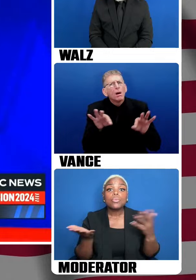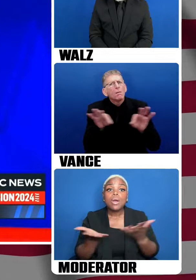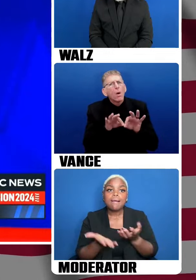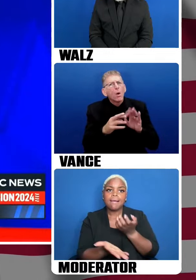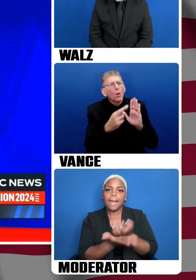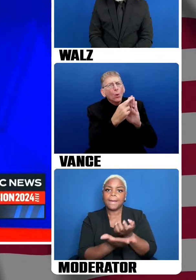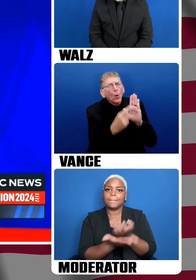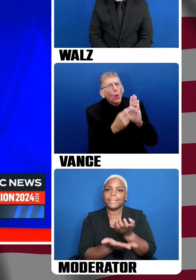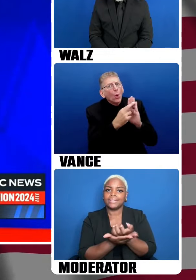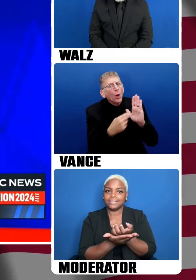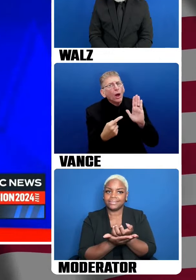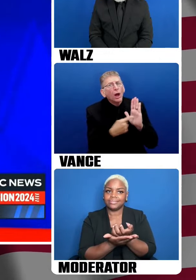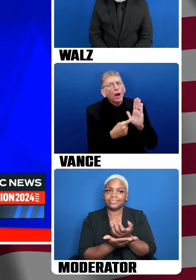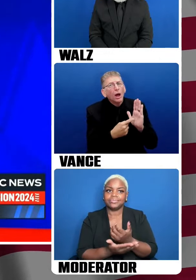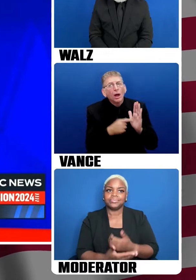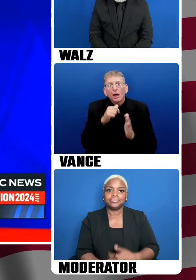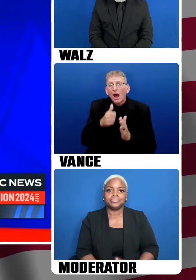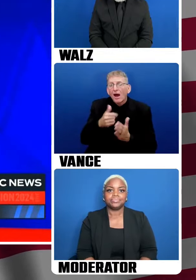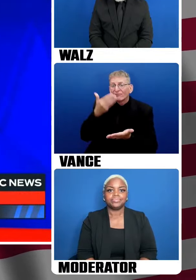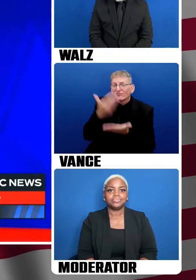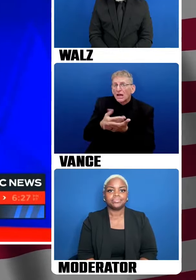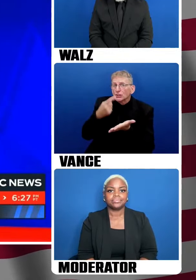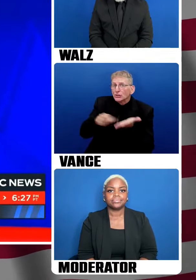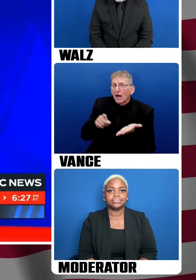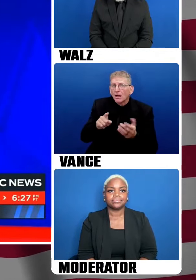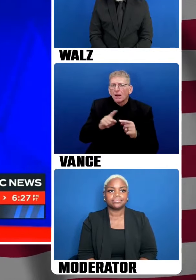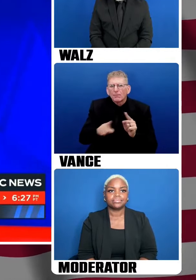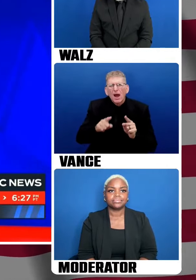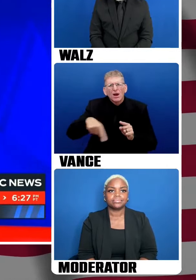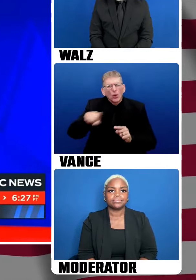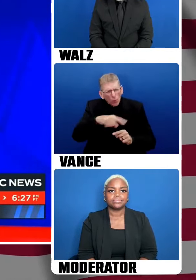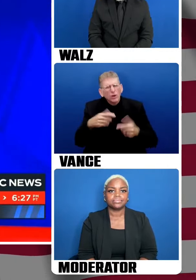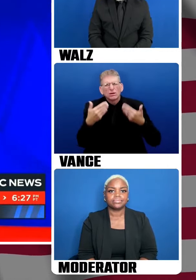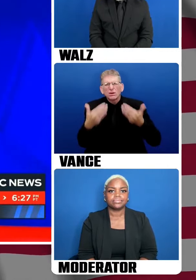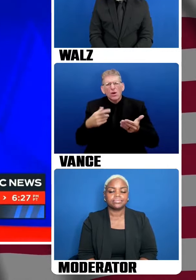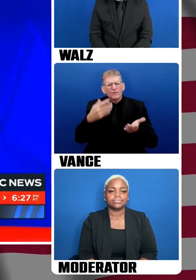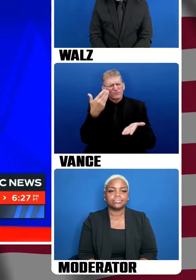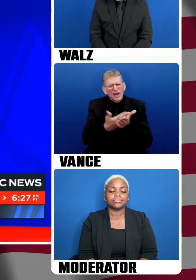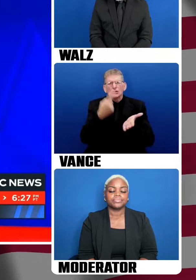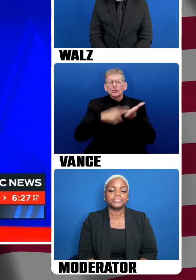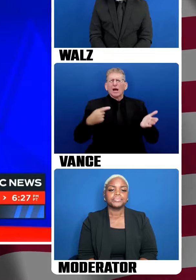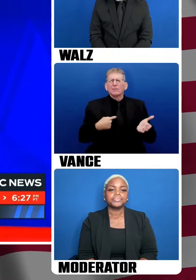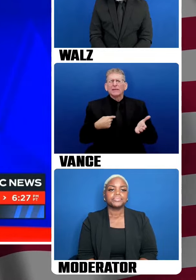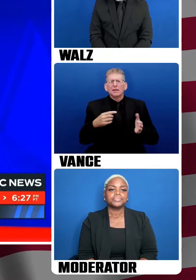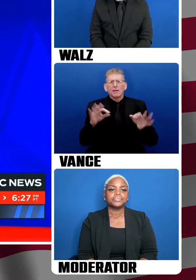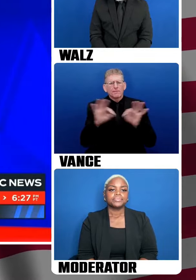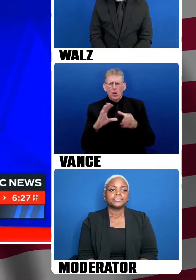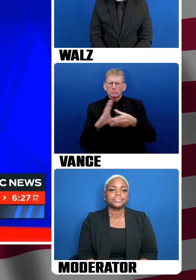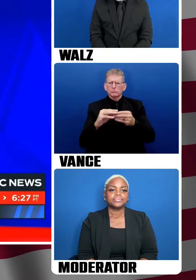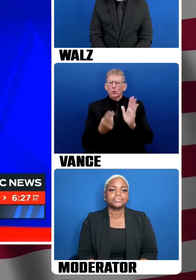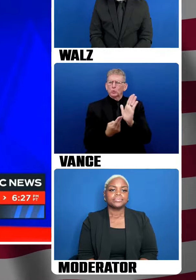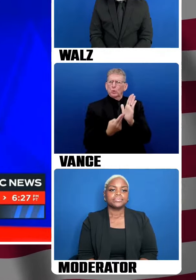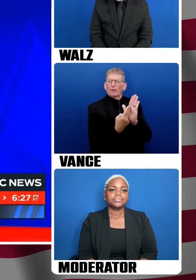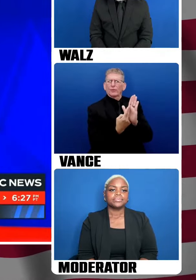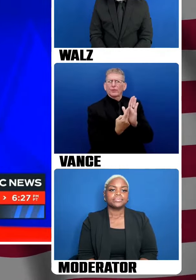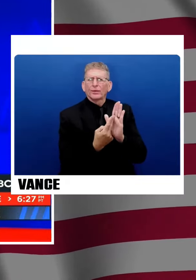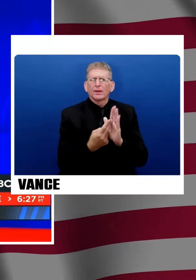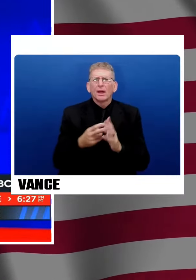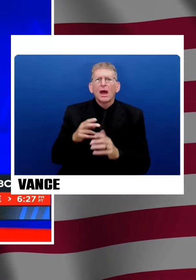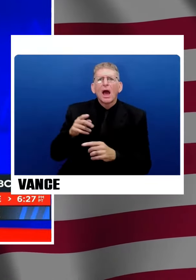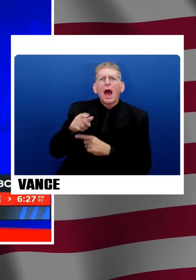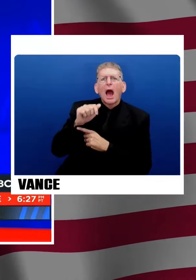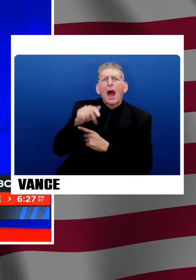since you're fact checking me, I think it's important to say what's actually going on. So there's an application called the CBP One app where you can go on